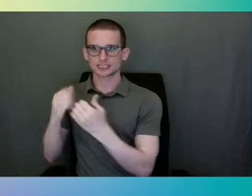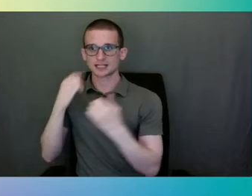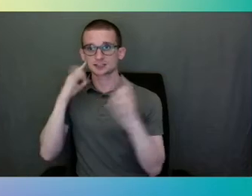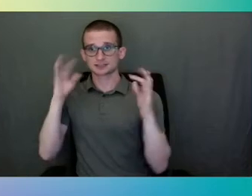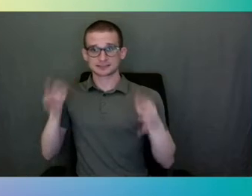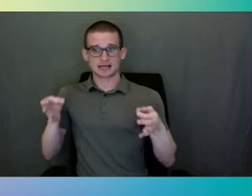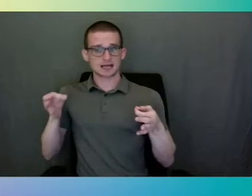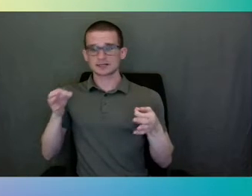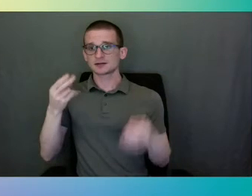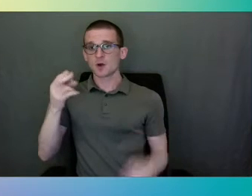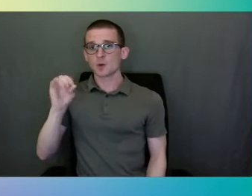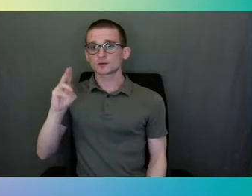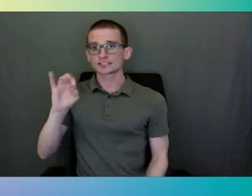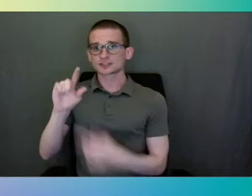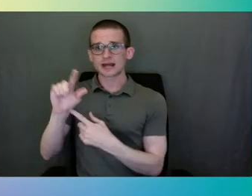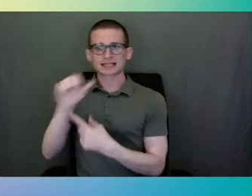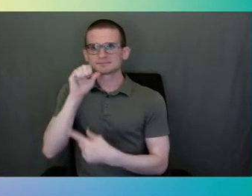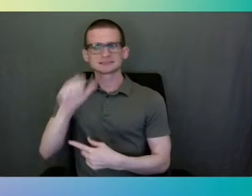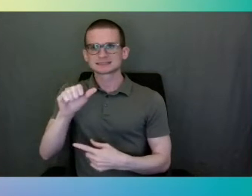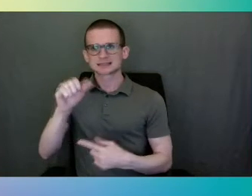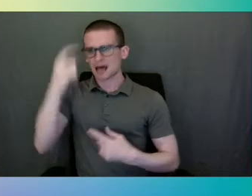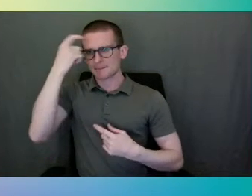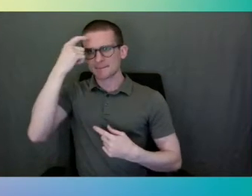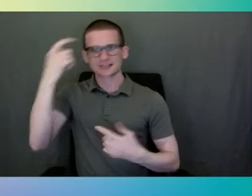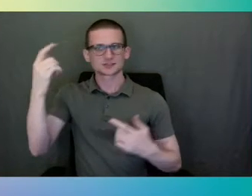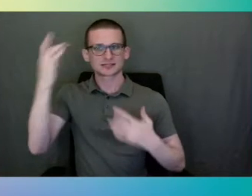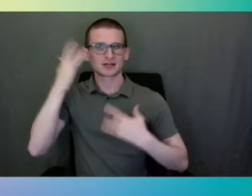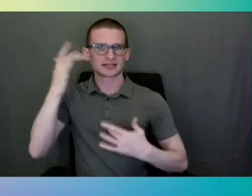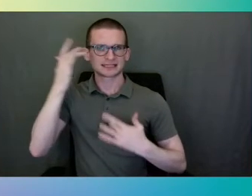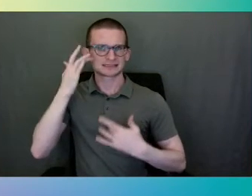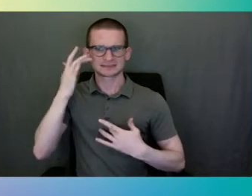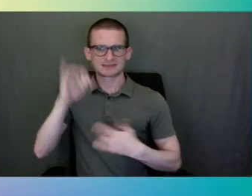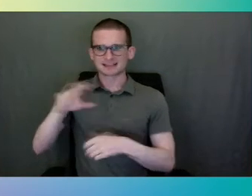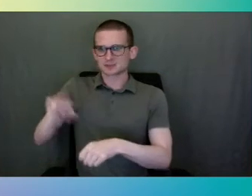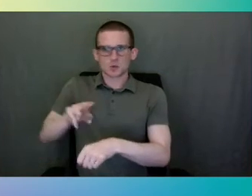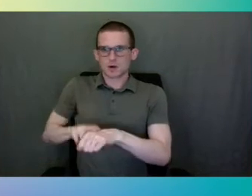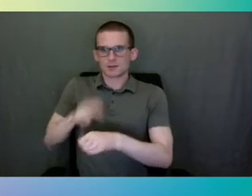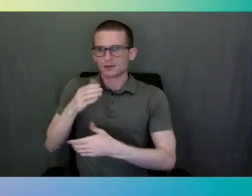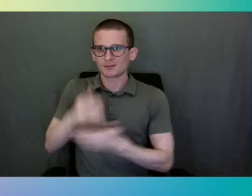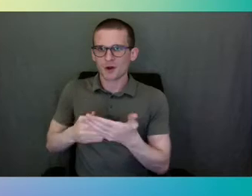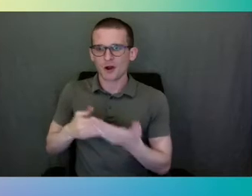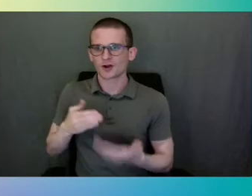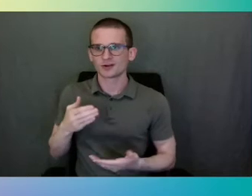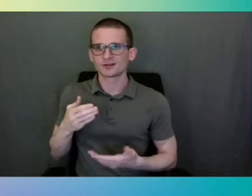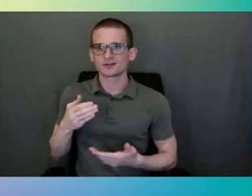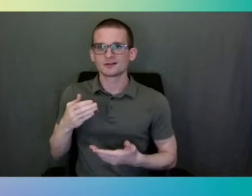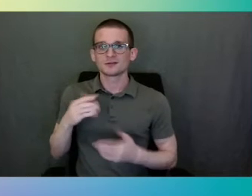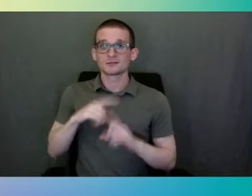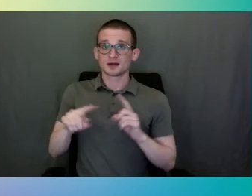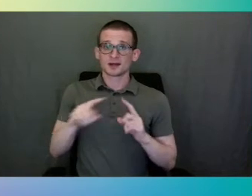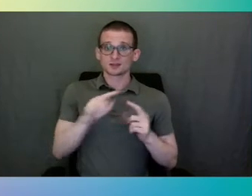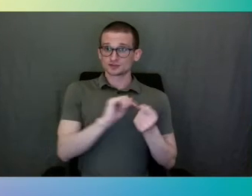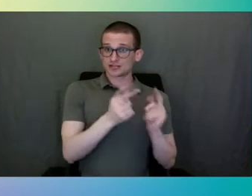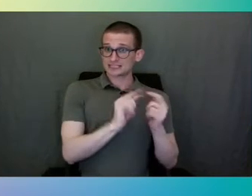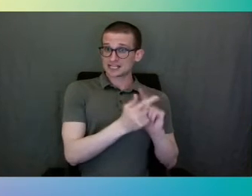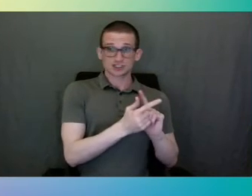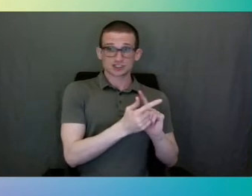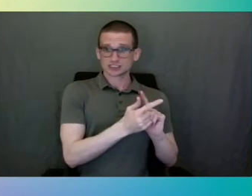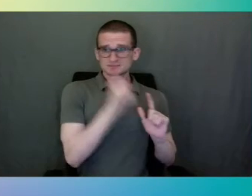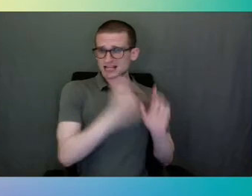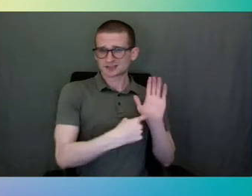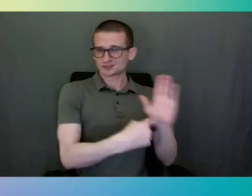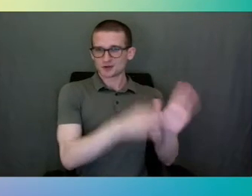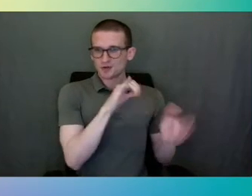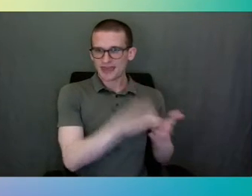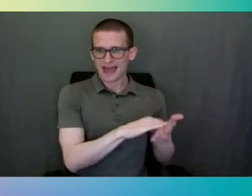normal part of human sexuality. But that didn't reflect in these translations. Two of them had already been published. One was getting ready to be published,